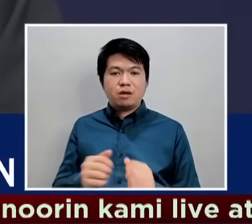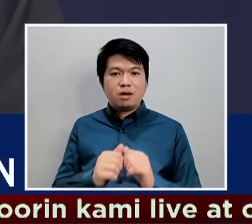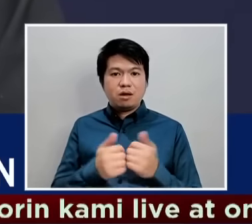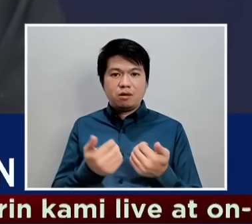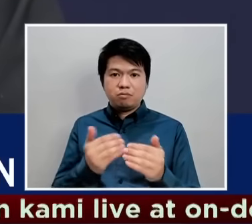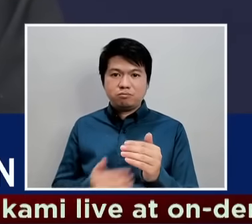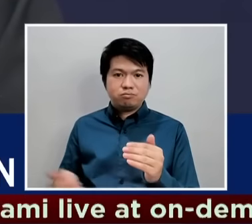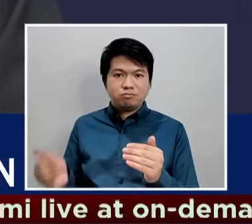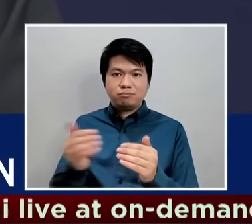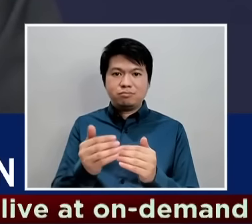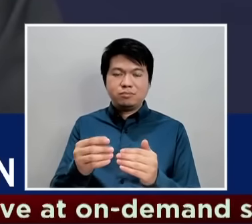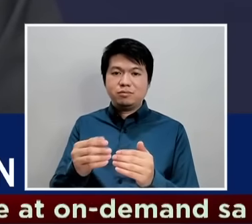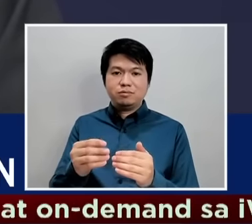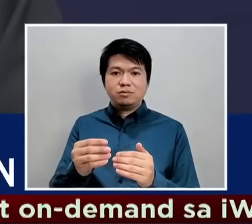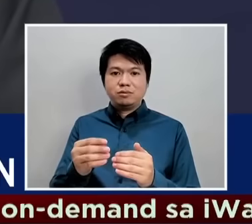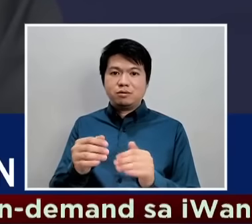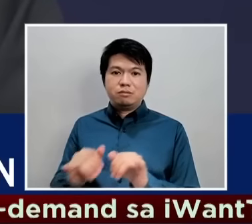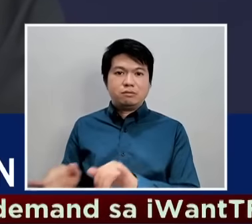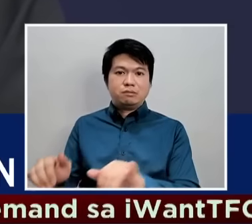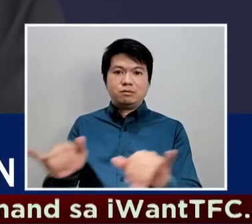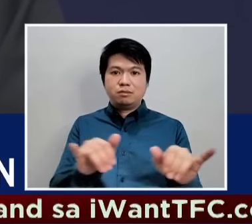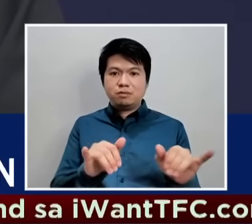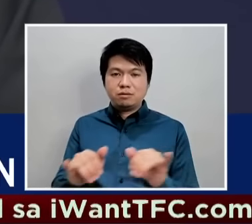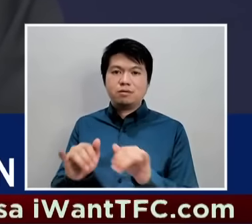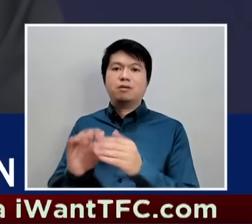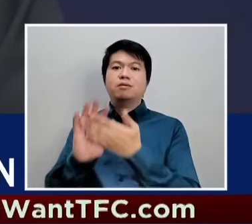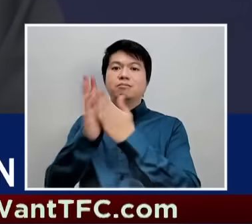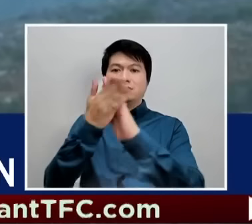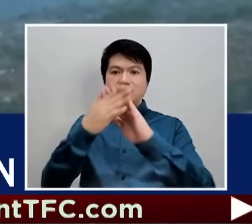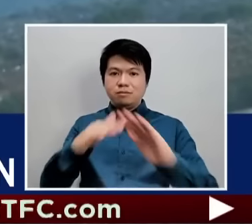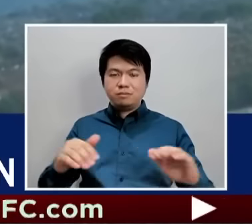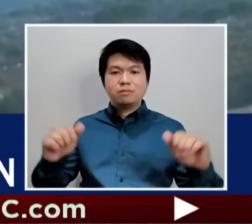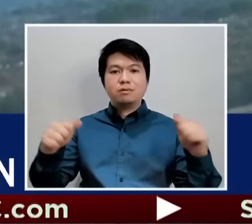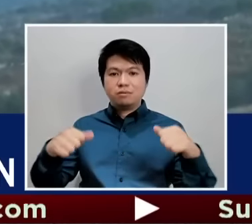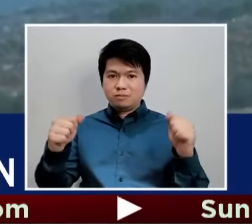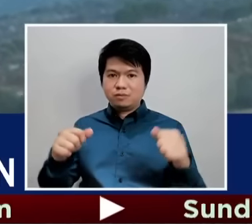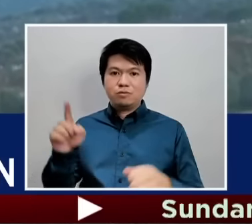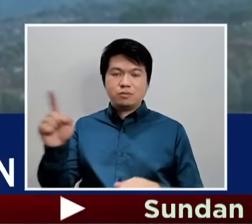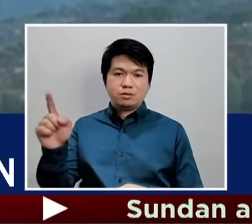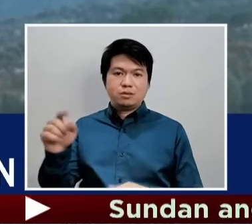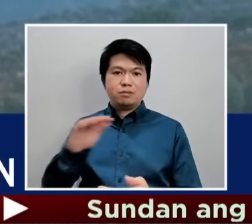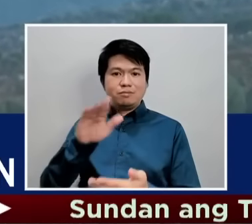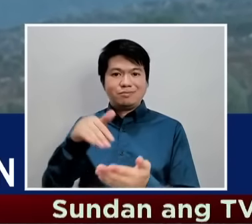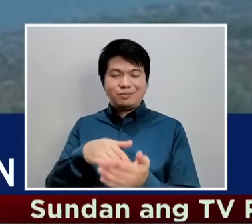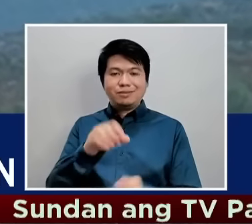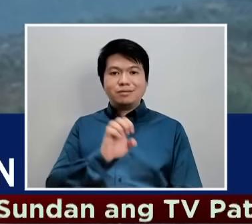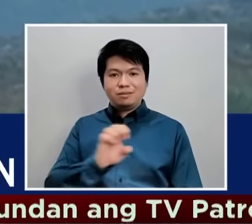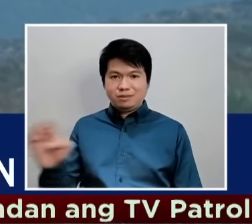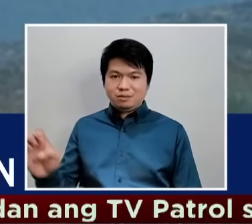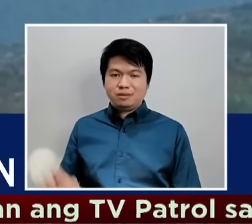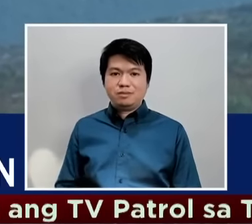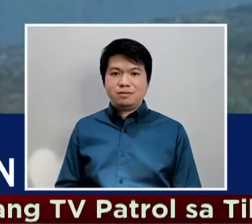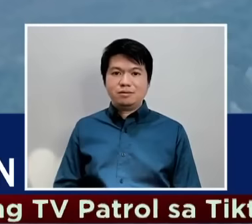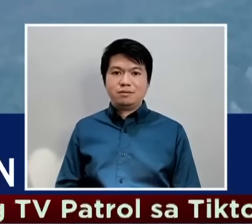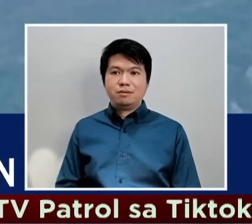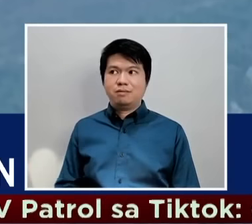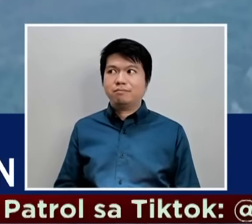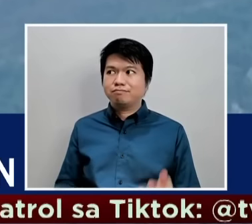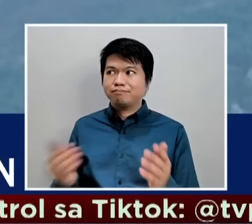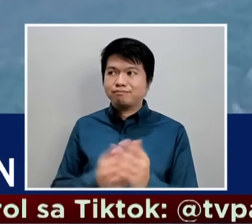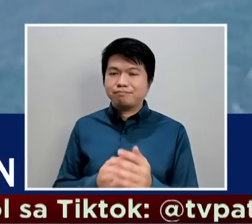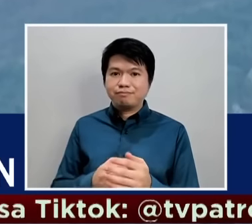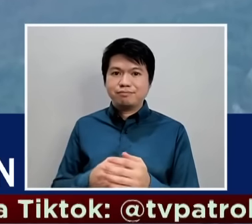aim of pursuing a peaceful settlement to the conflicts in the Middle East. Muling sumiklab ang bakbakan dahil sa pagkampi ng Hezbollah